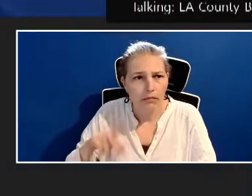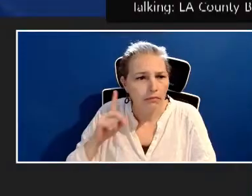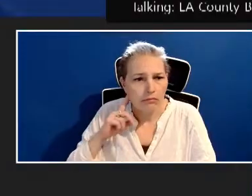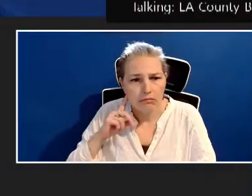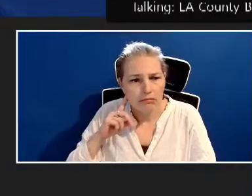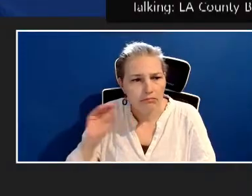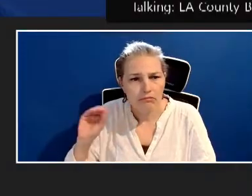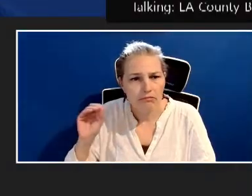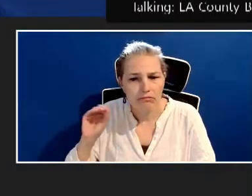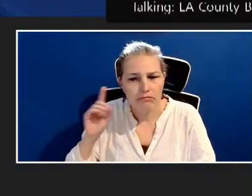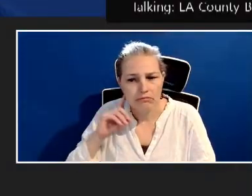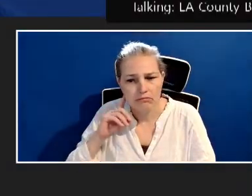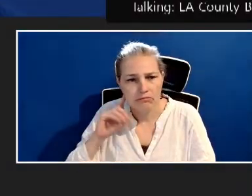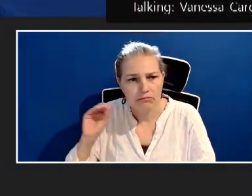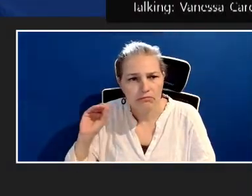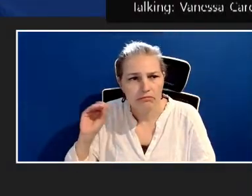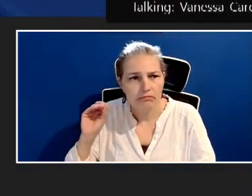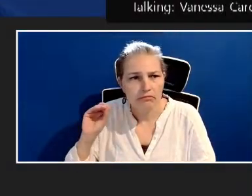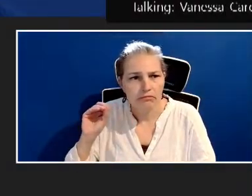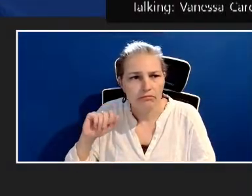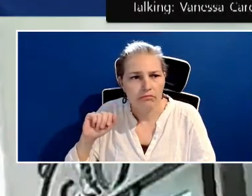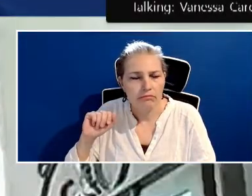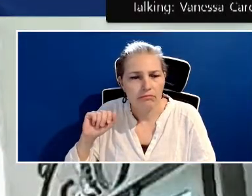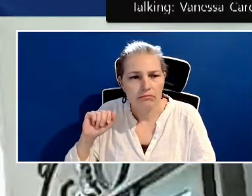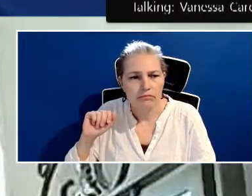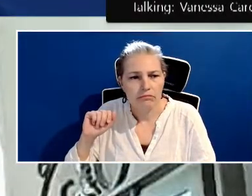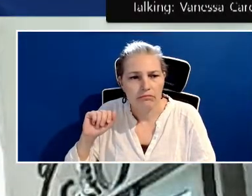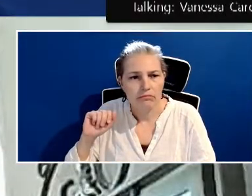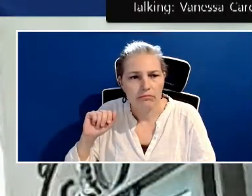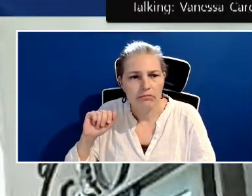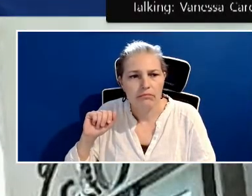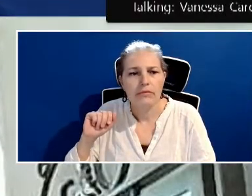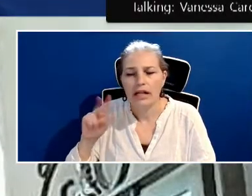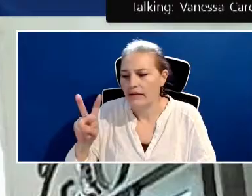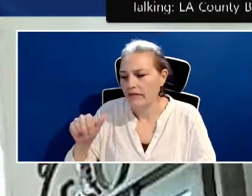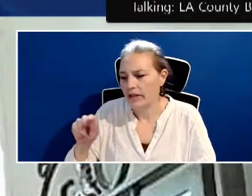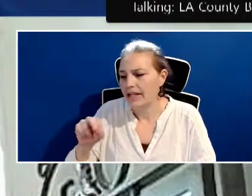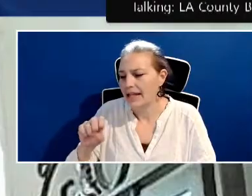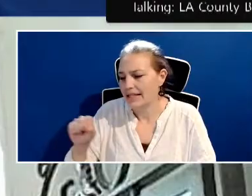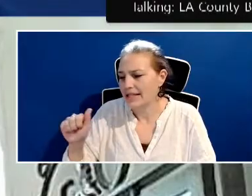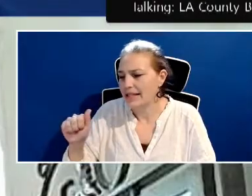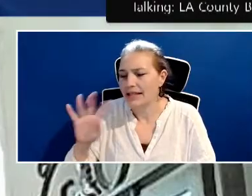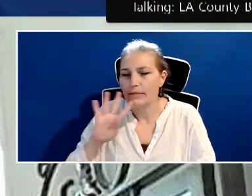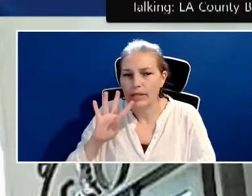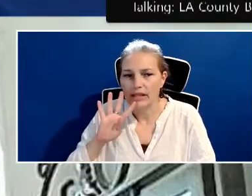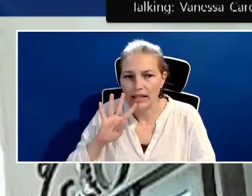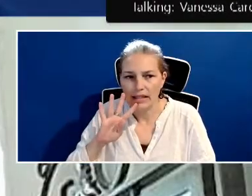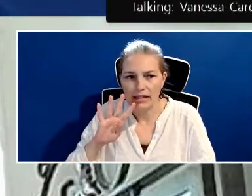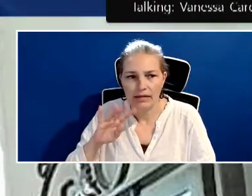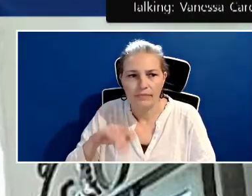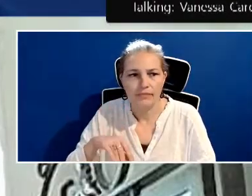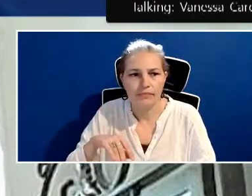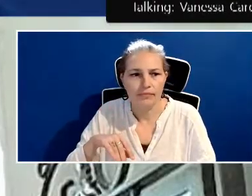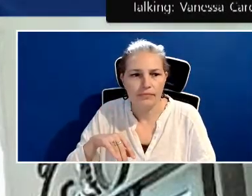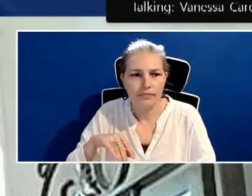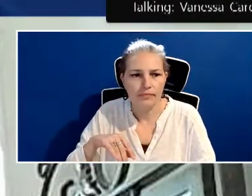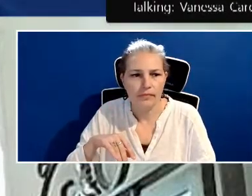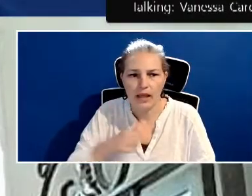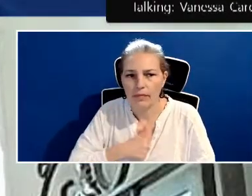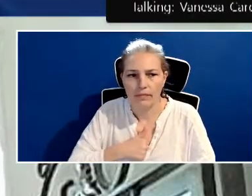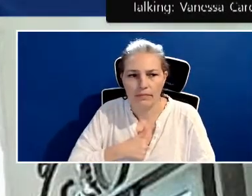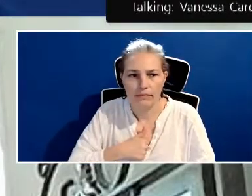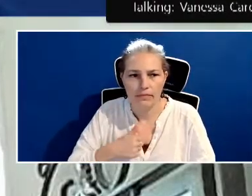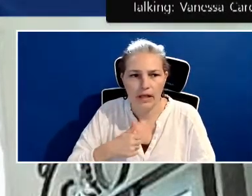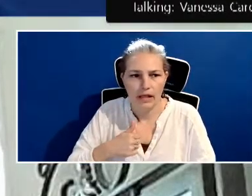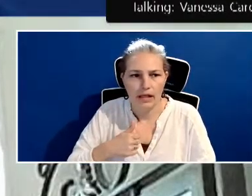Sorry, Vanessa, we can't hear you. I'm sorry, can you hear me now? Yes. Okay, I apologize.